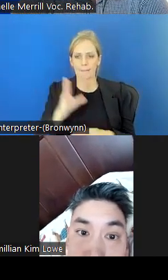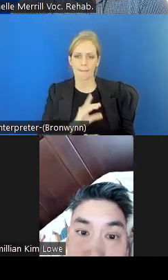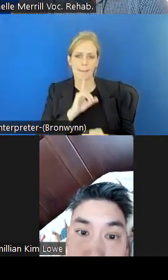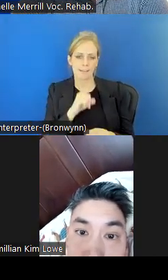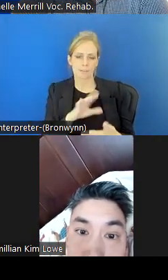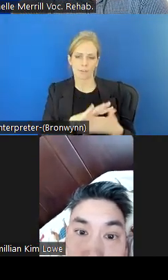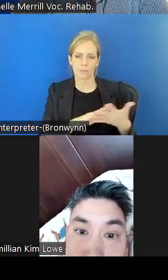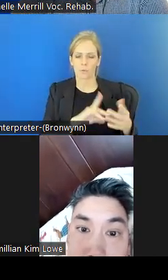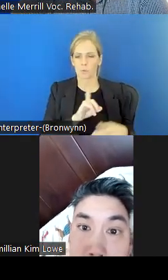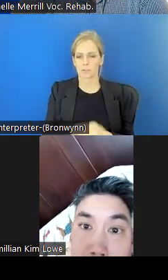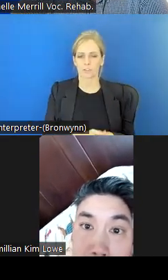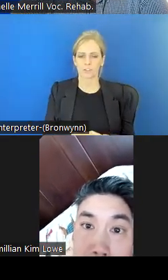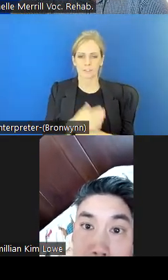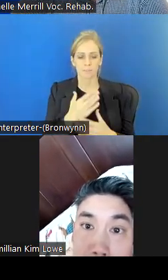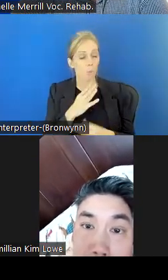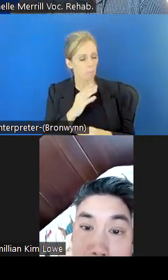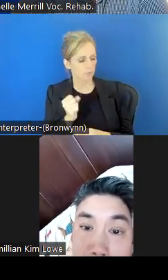Any other questions, Dawn?